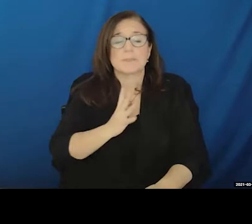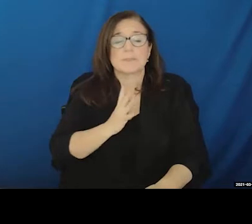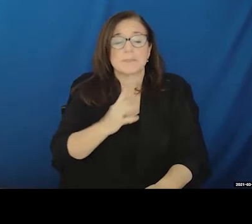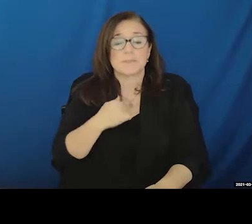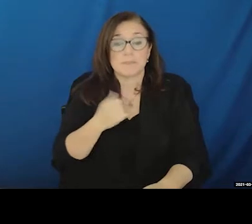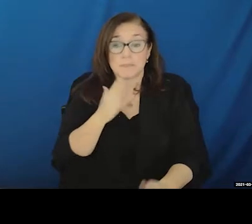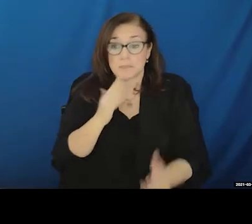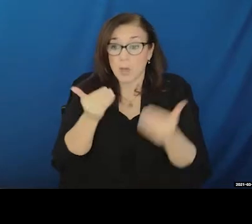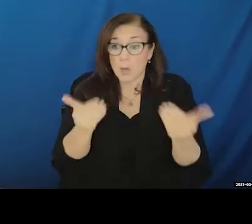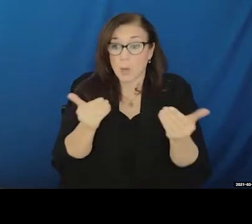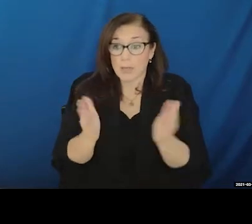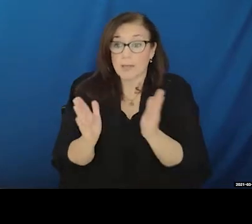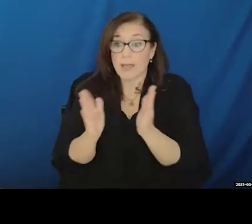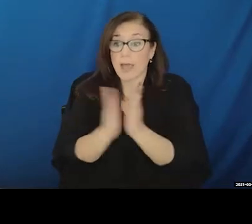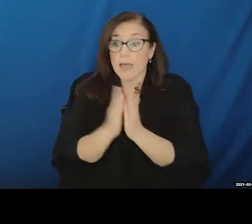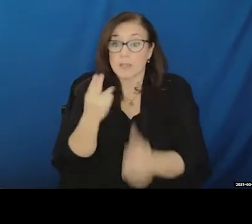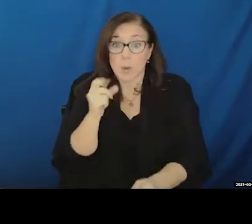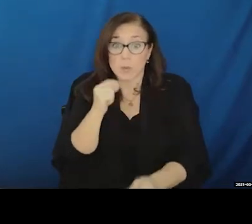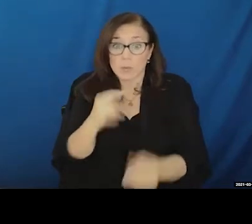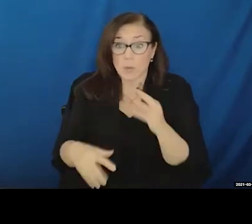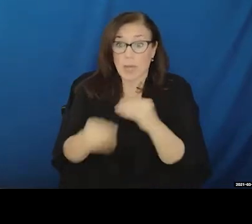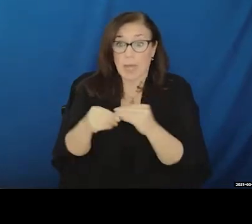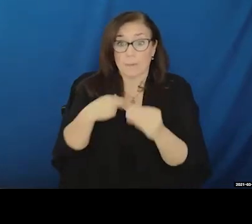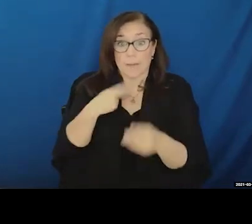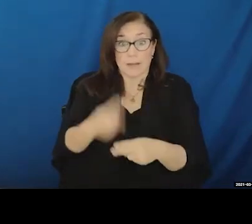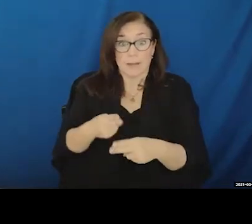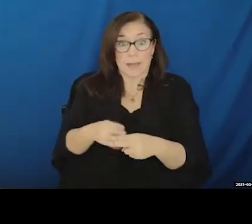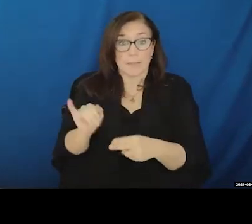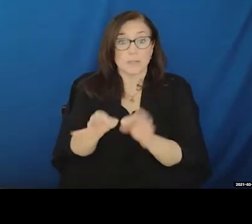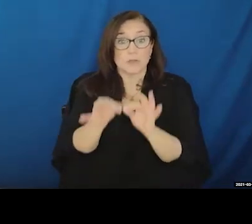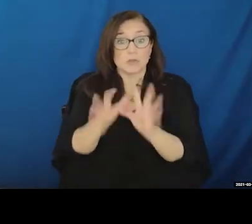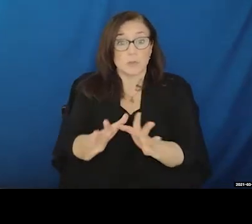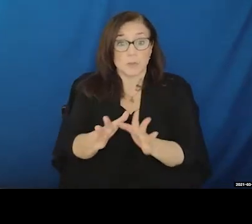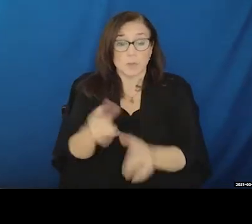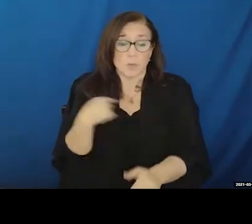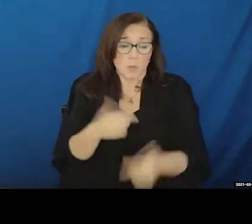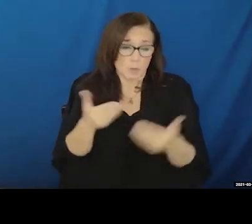the host to add me as an interpreter and we may begin. Thank you.